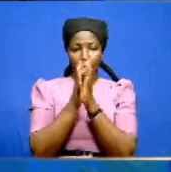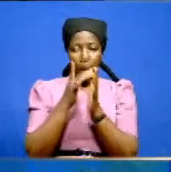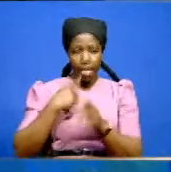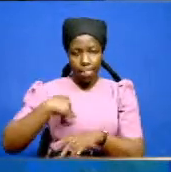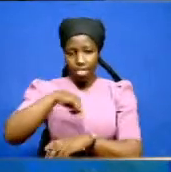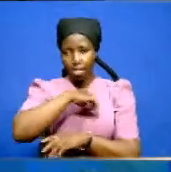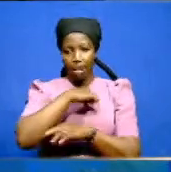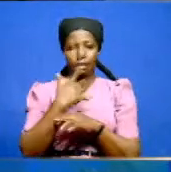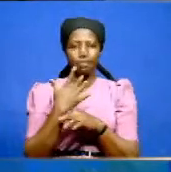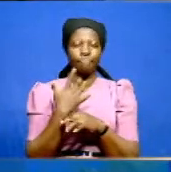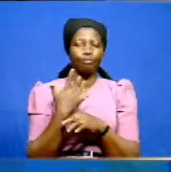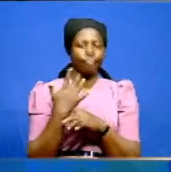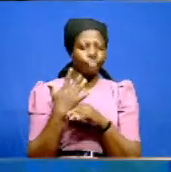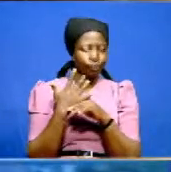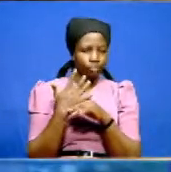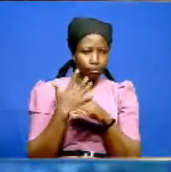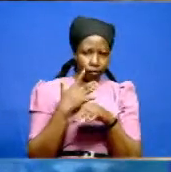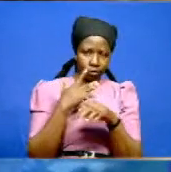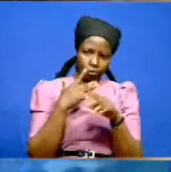throughout the service